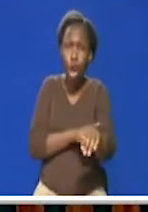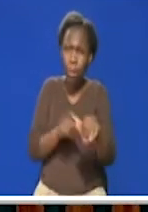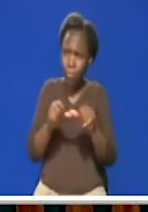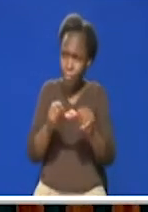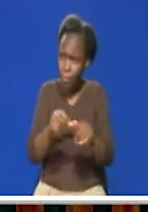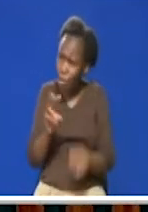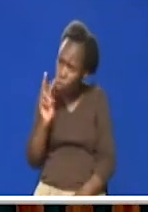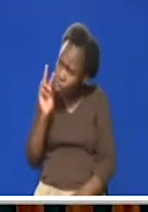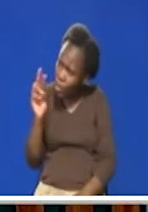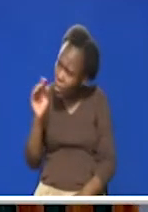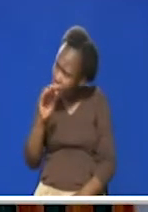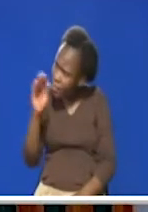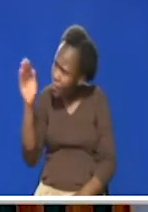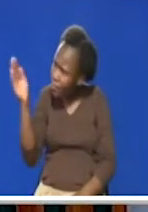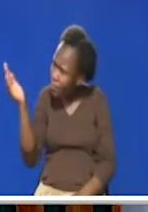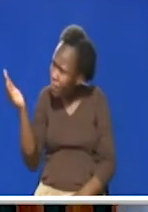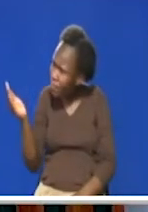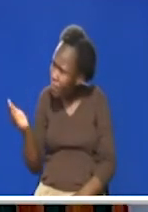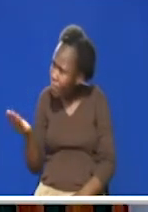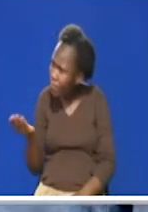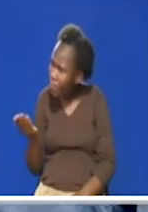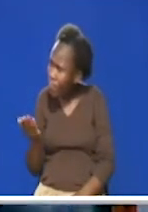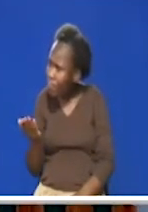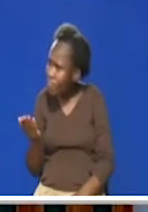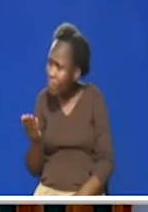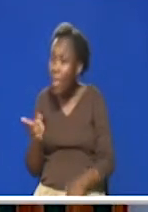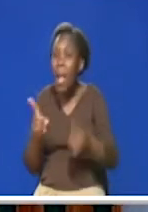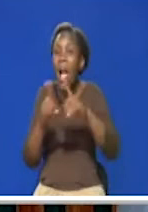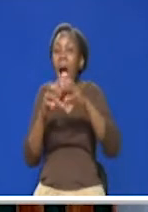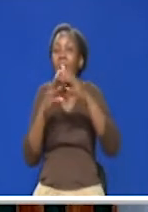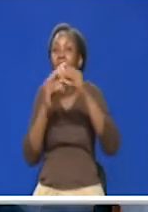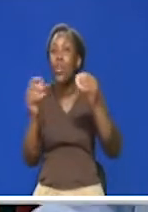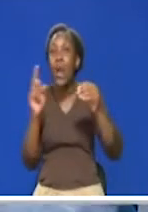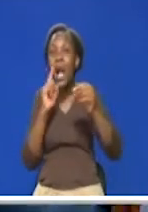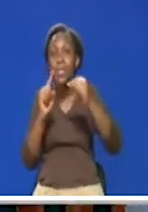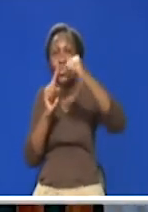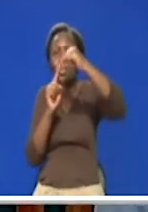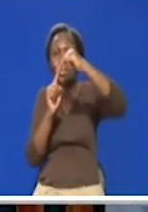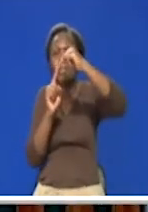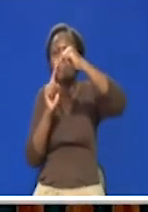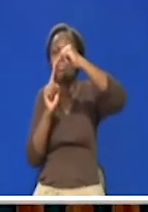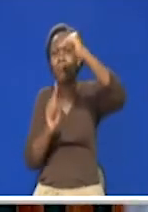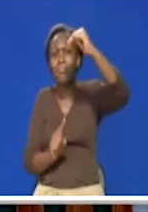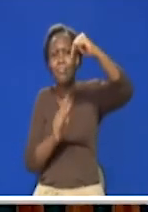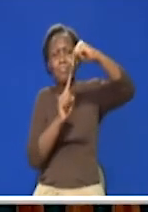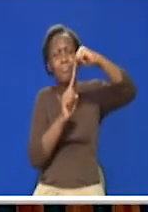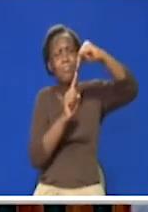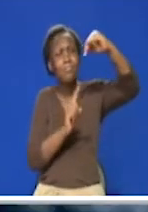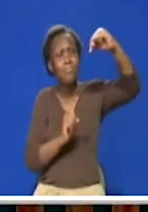one because it's stride. But you're looking at now, as long as there is a connection, this carbon is linked to the other, that is a continuous